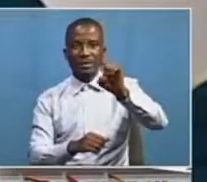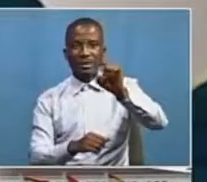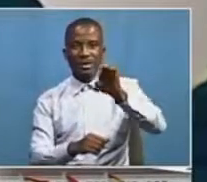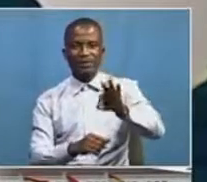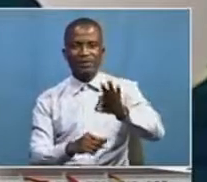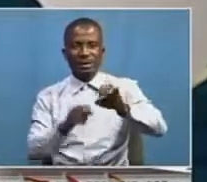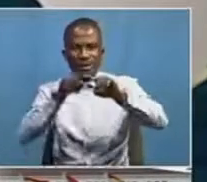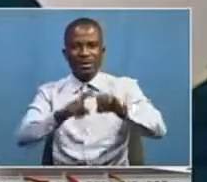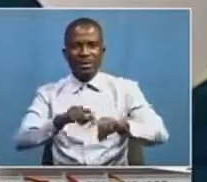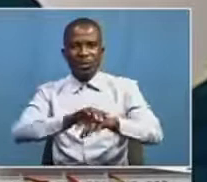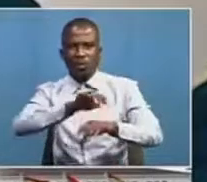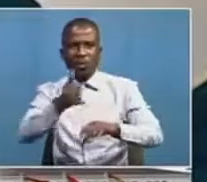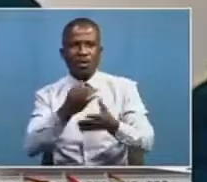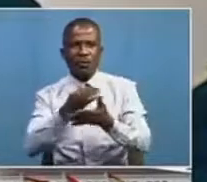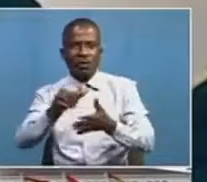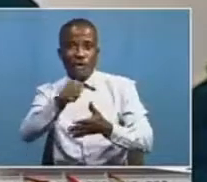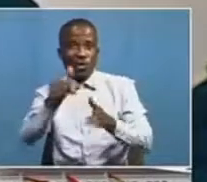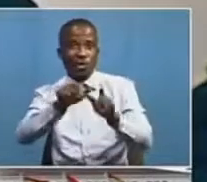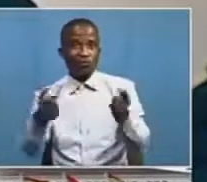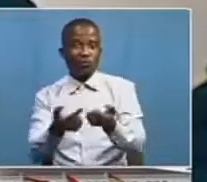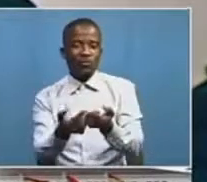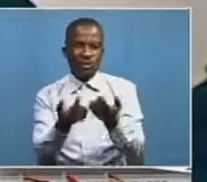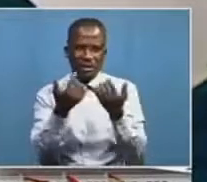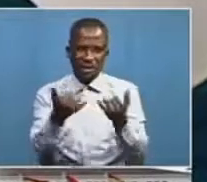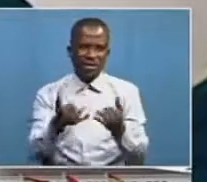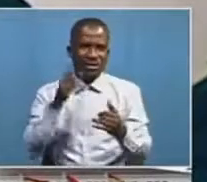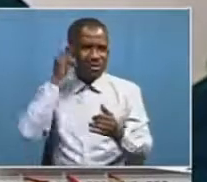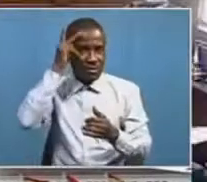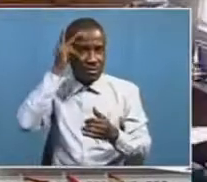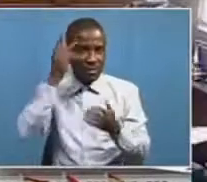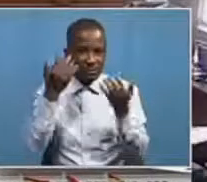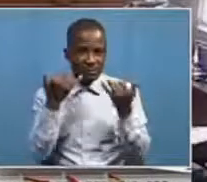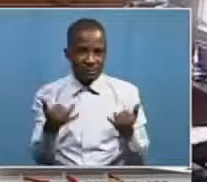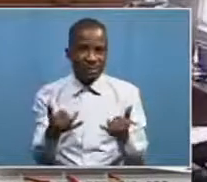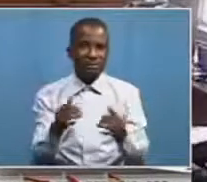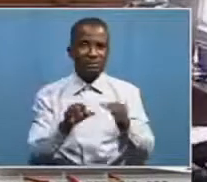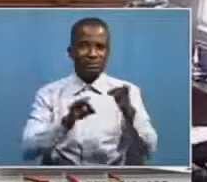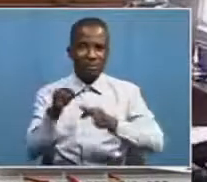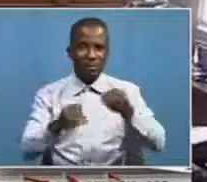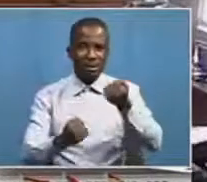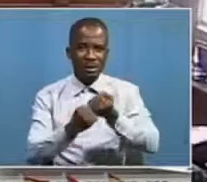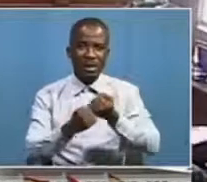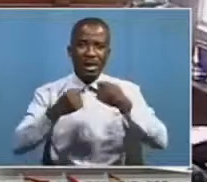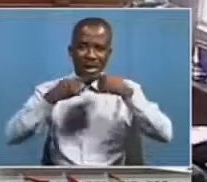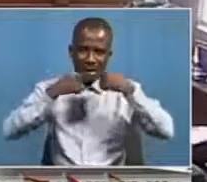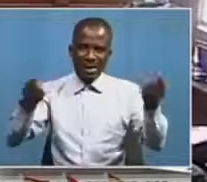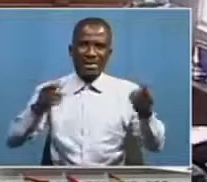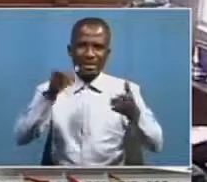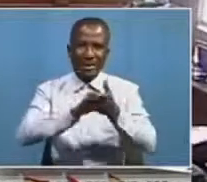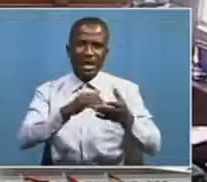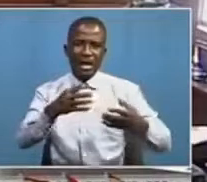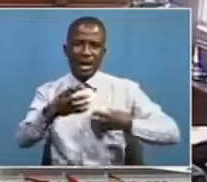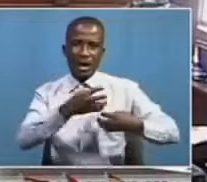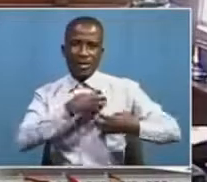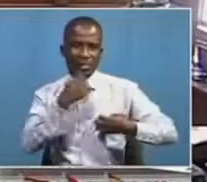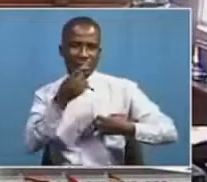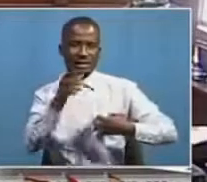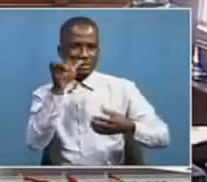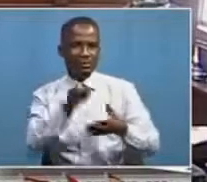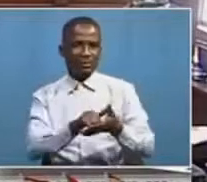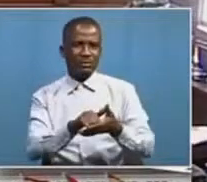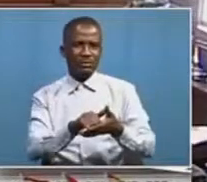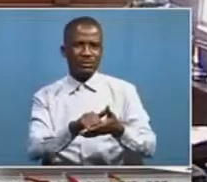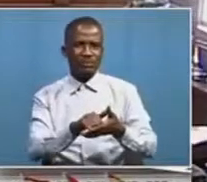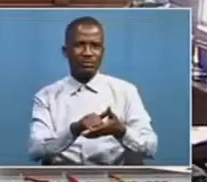the success or failure of relief B. For purposes of emphasis, we wish to reproduce petitioner's relief B.